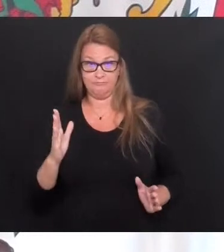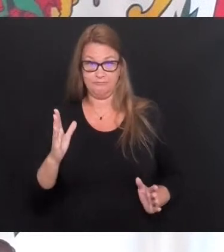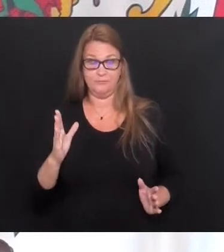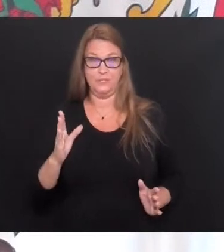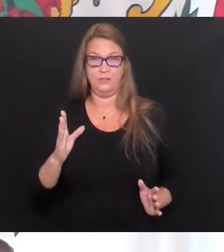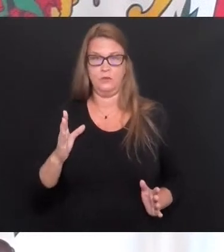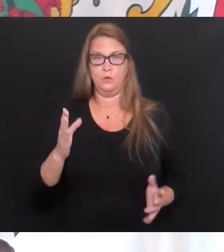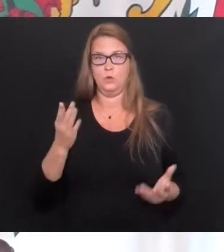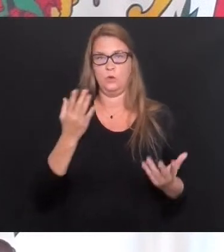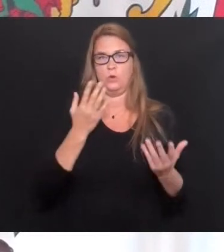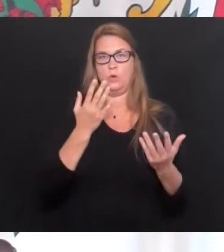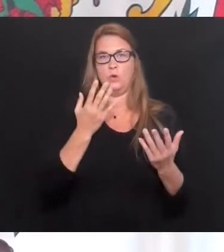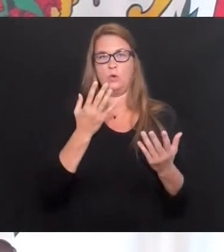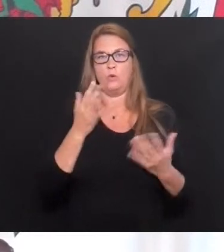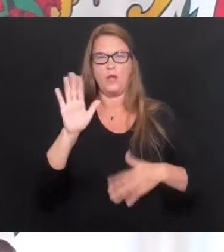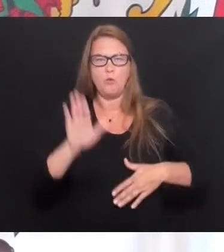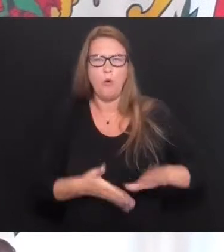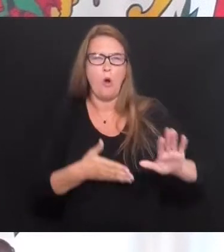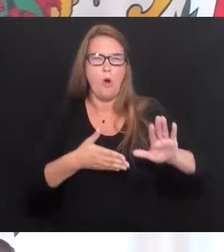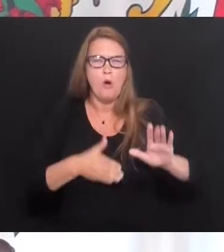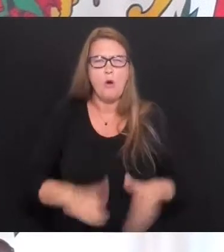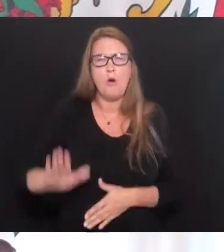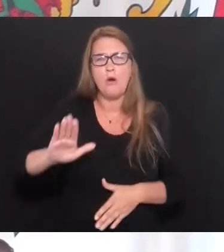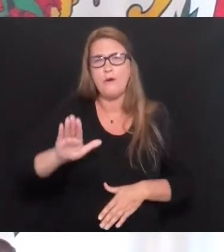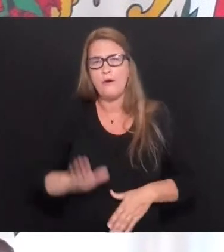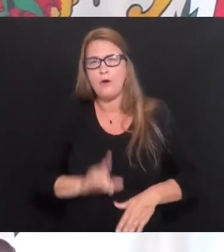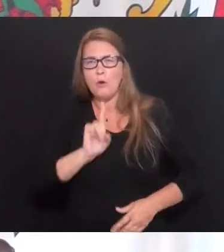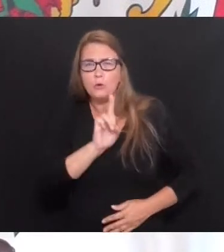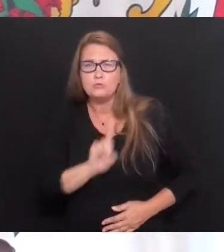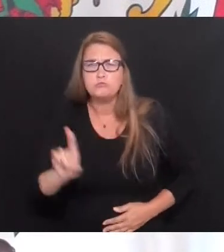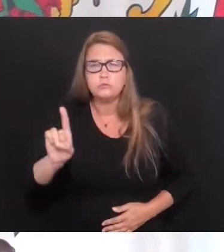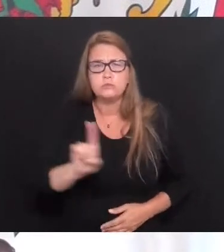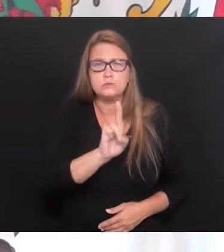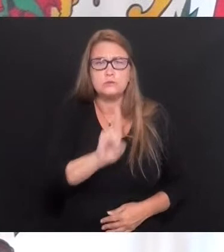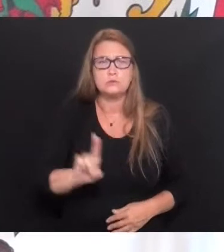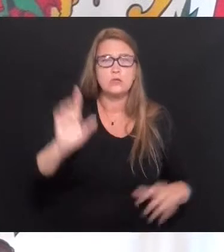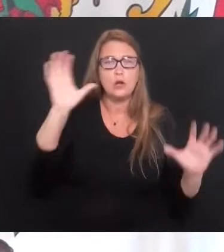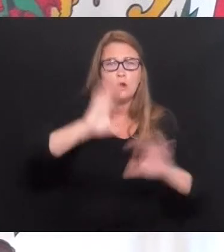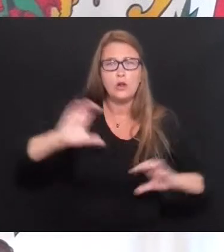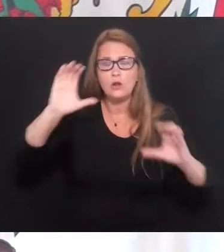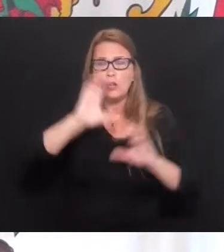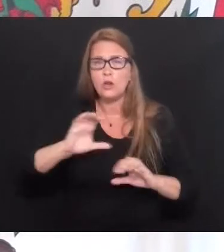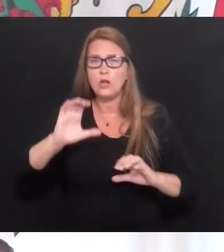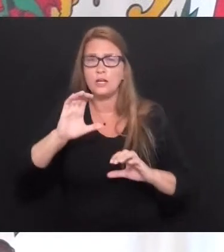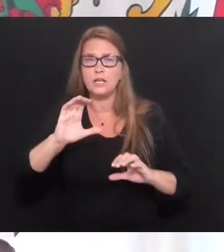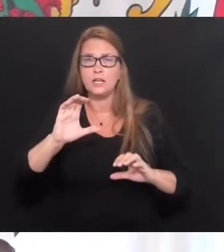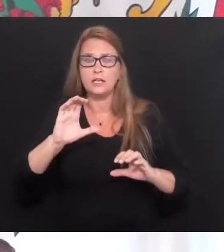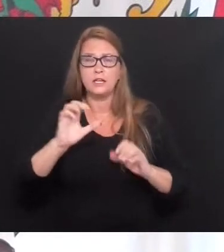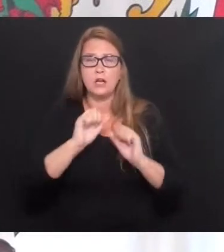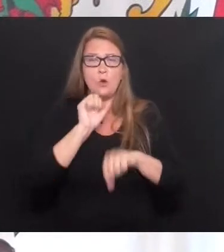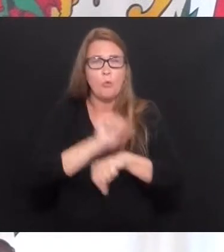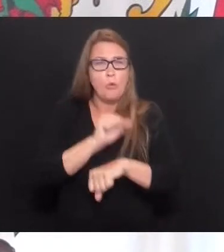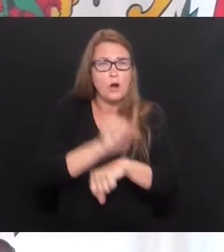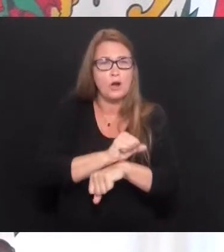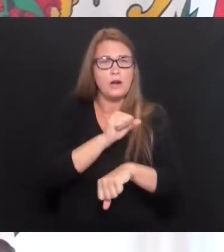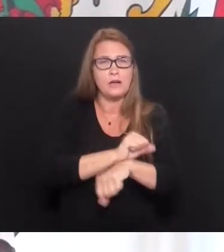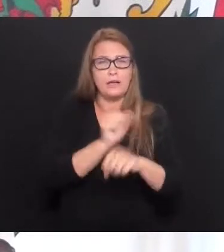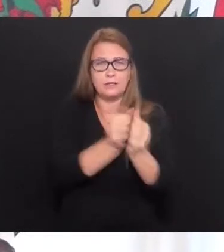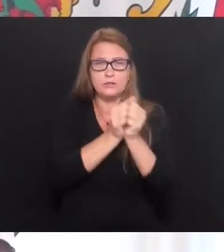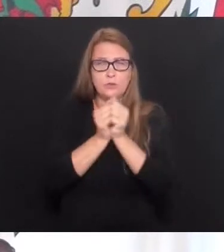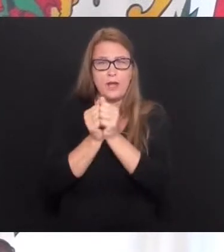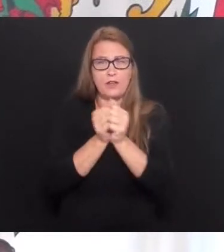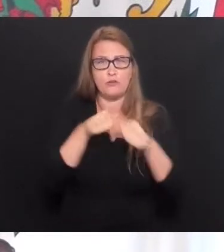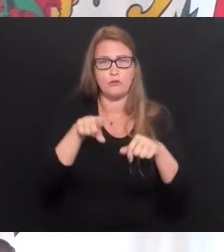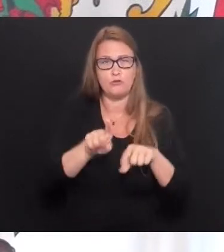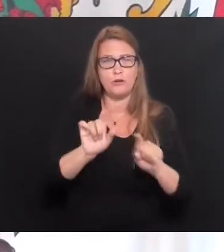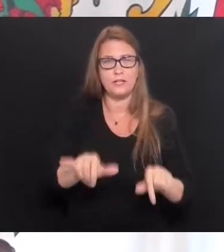we waded to mud, and we did. We waded to mud together,